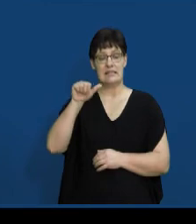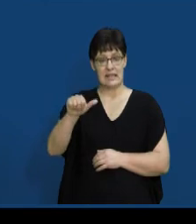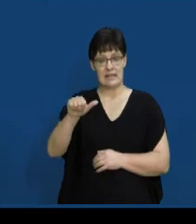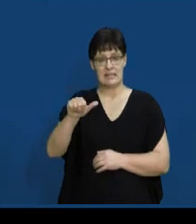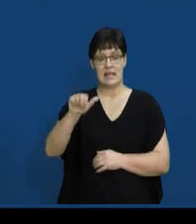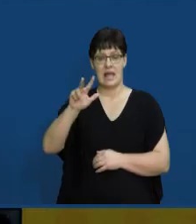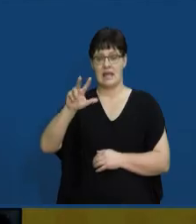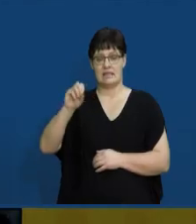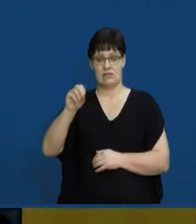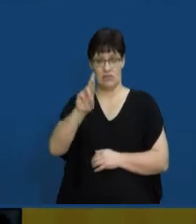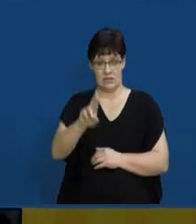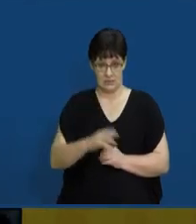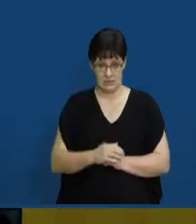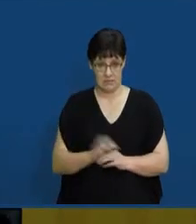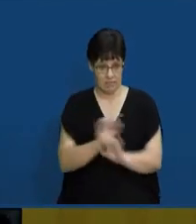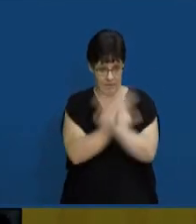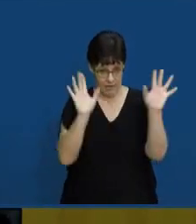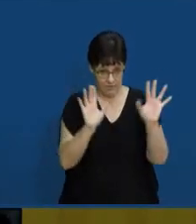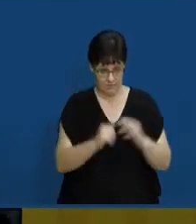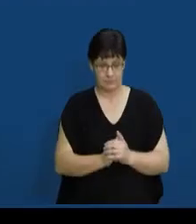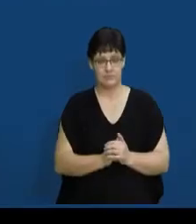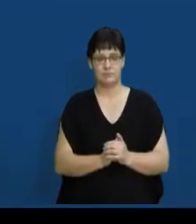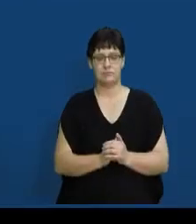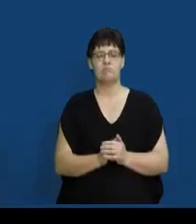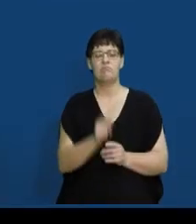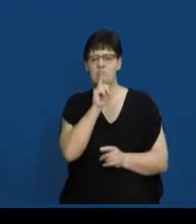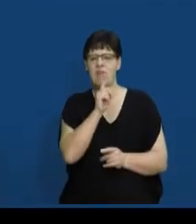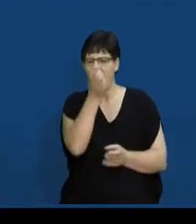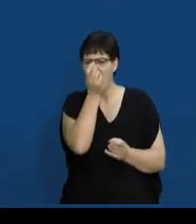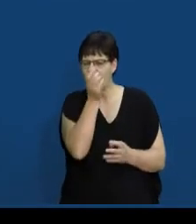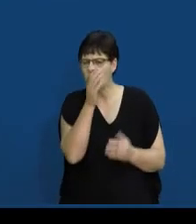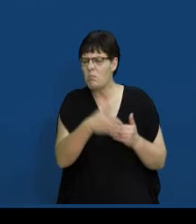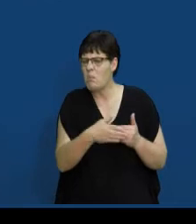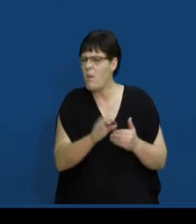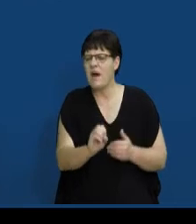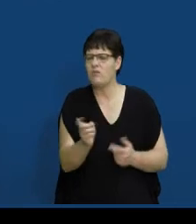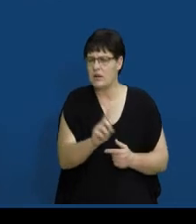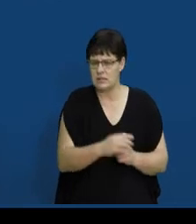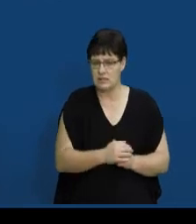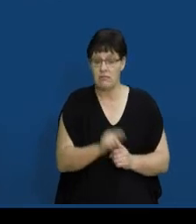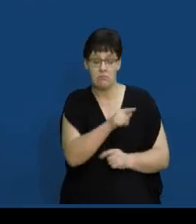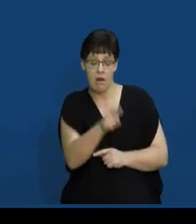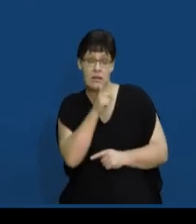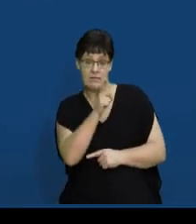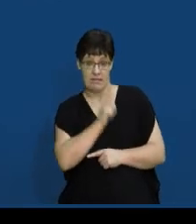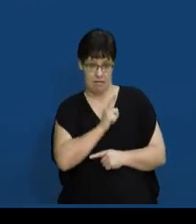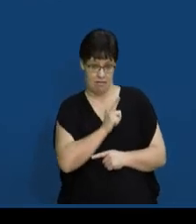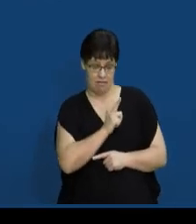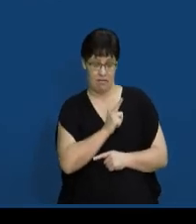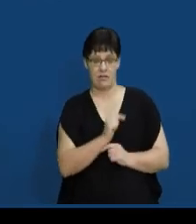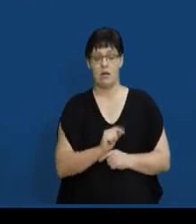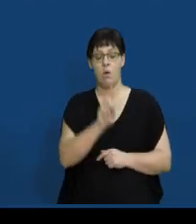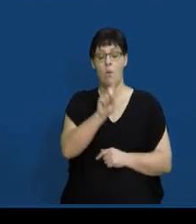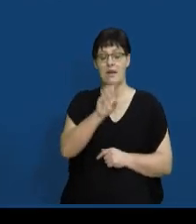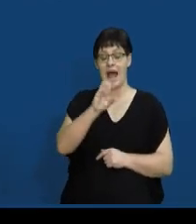4,680 Rand. Clear. Now, let's look at what further information we have. We are told that